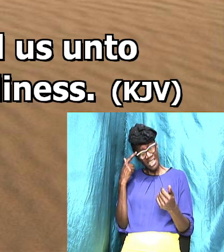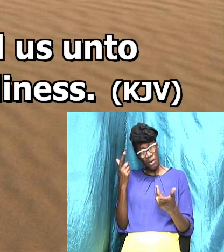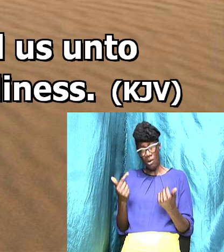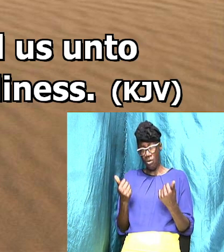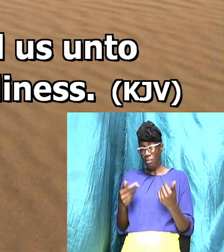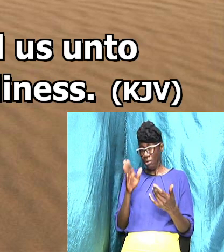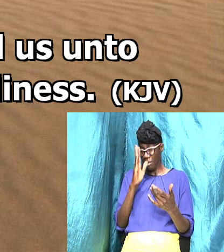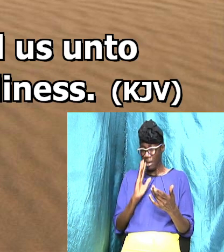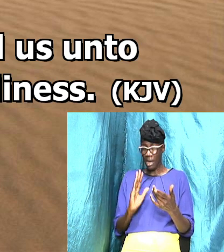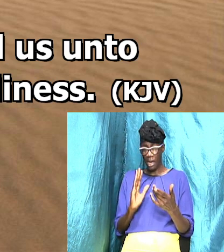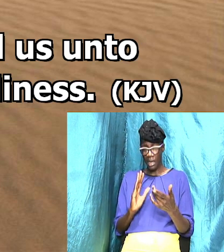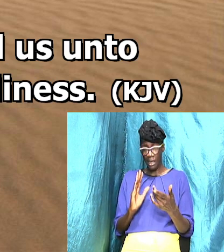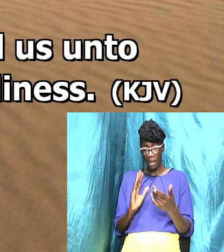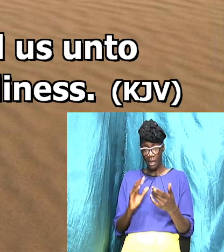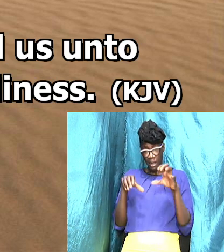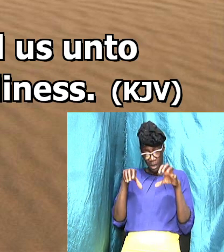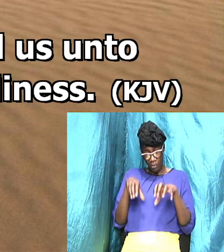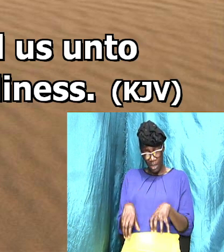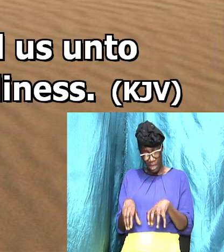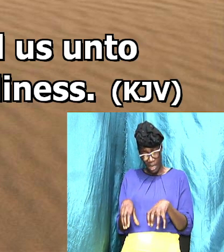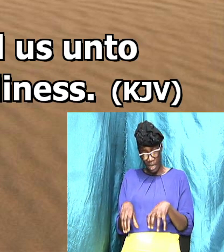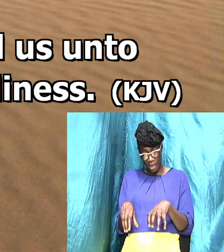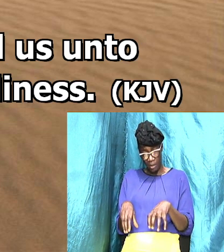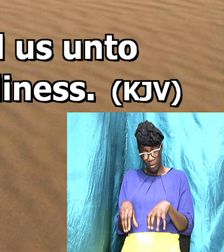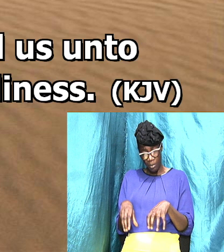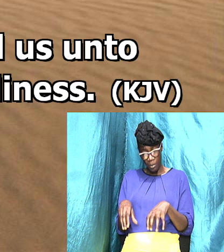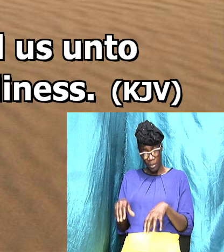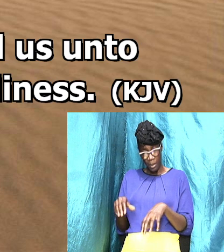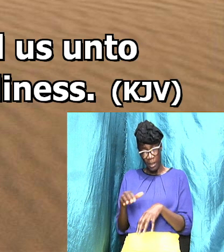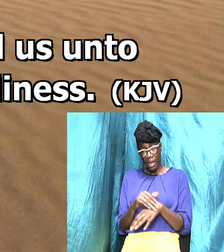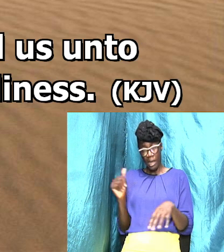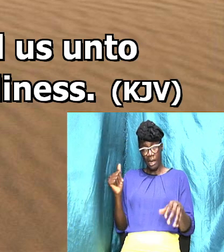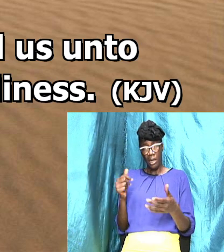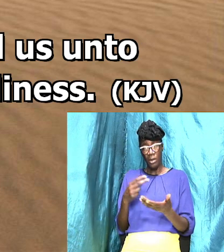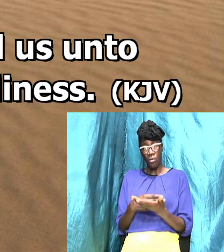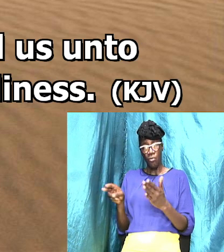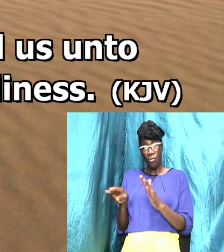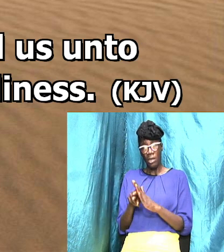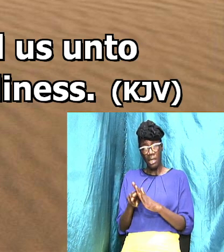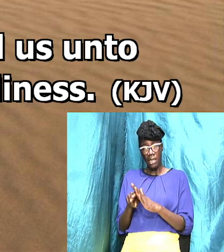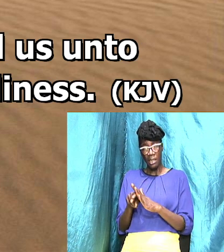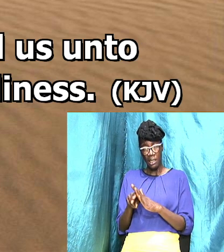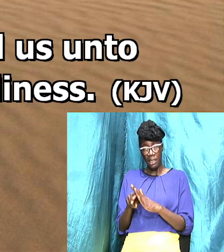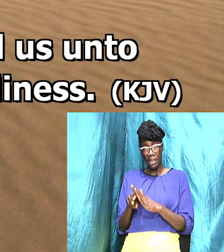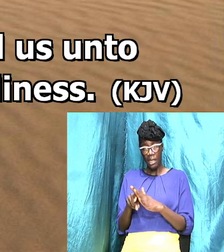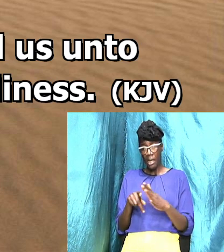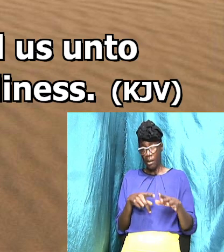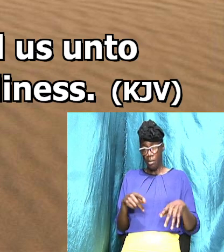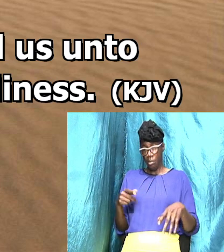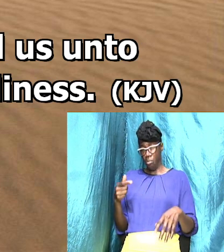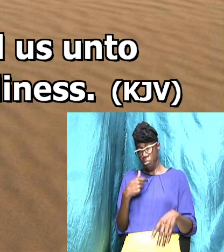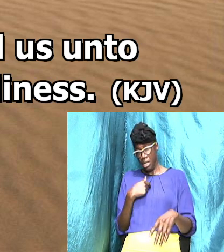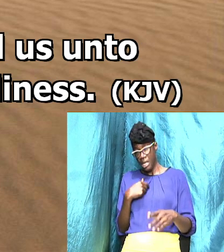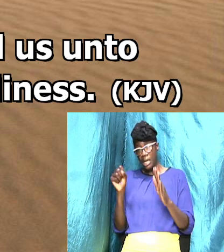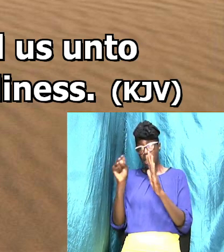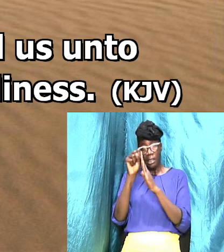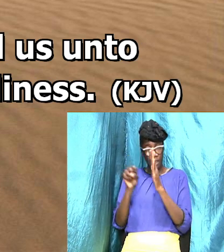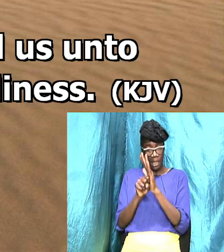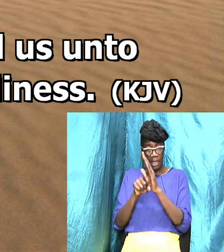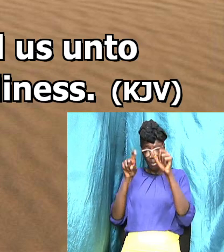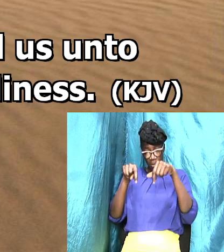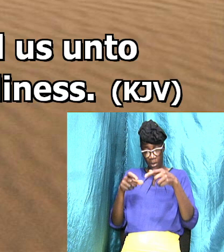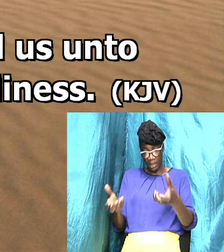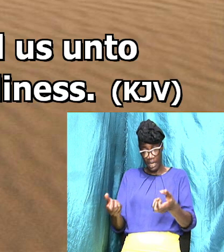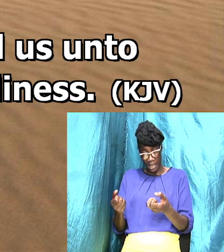God, and when we come to God, we can call us unto holiness, but holiness according to my standard, because I must get these